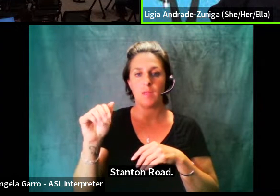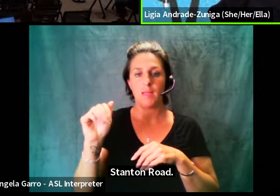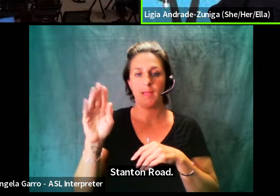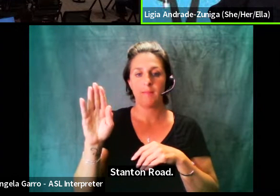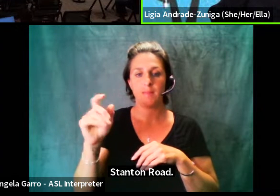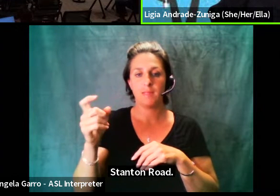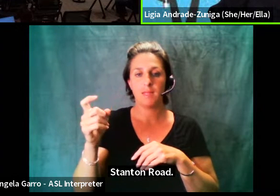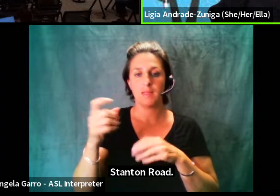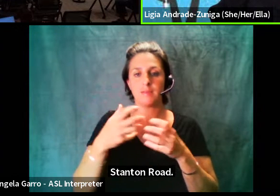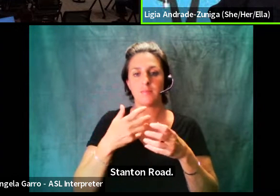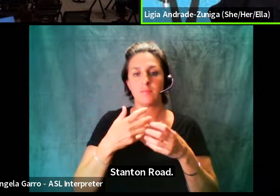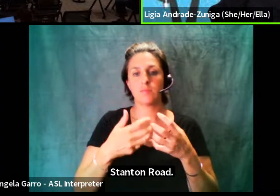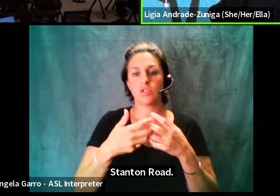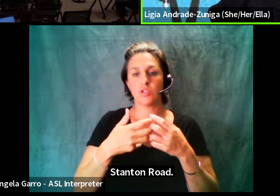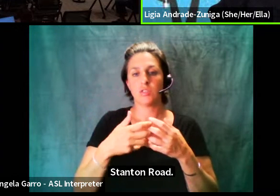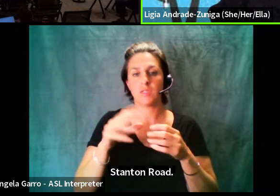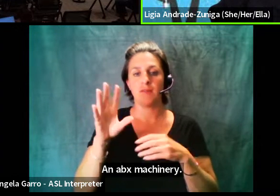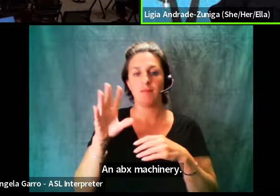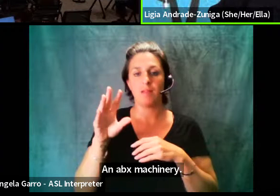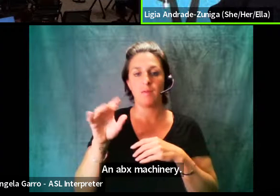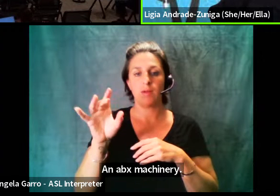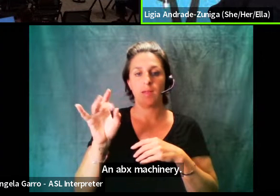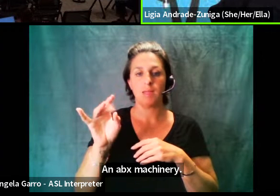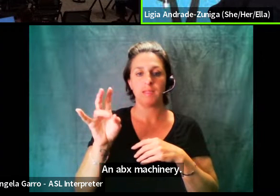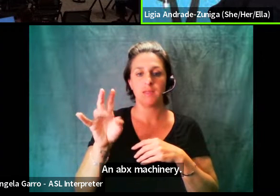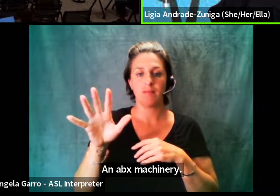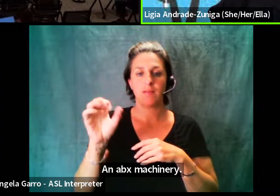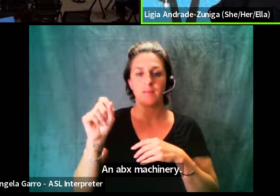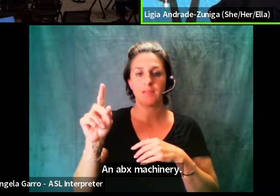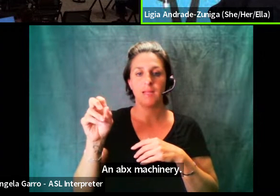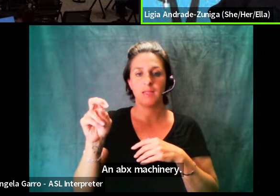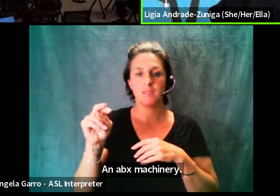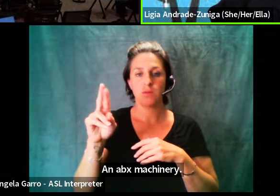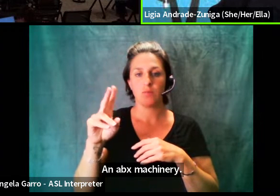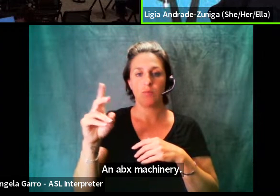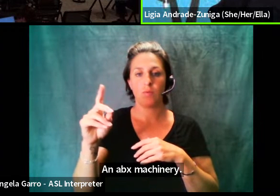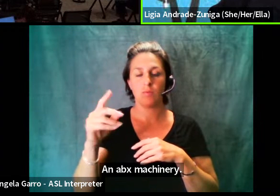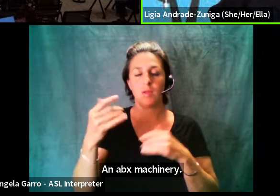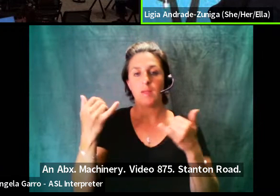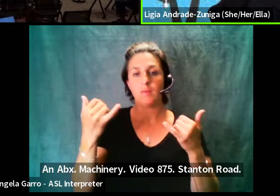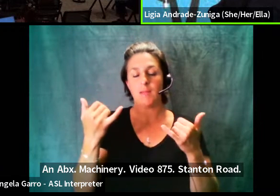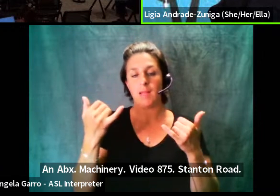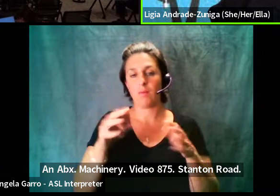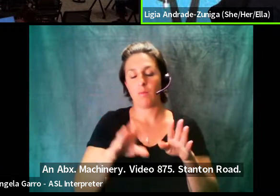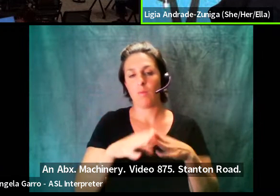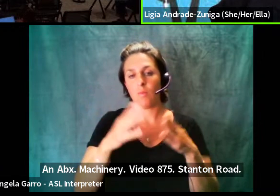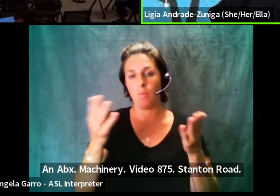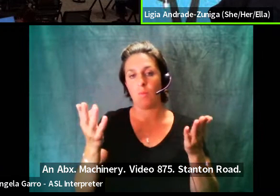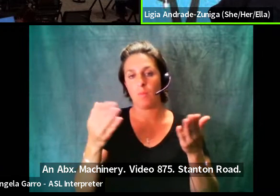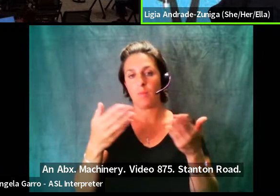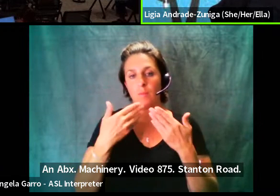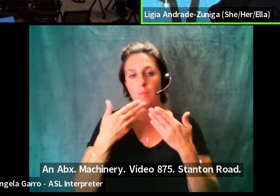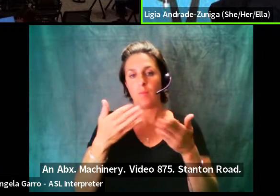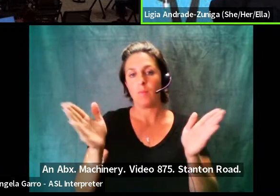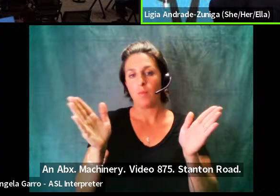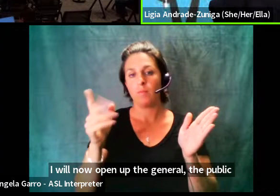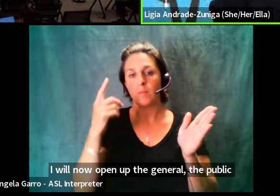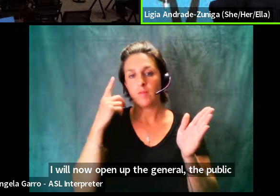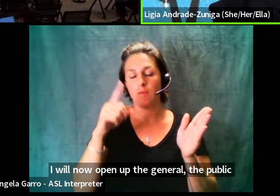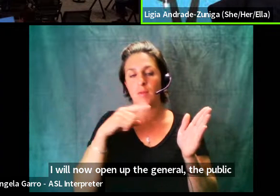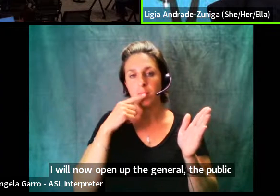video, 875 Stanton Road. I will now open up the public hearing.